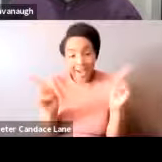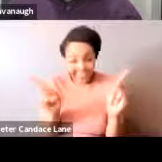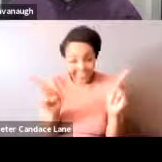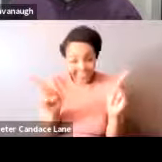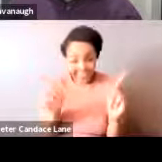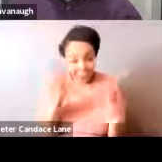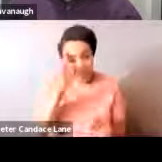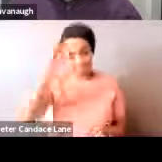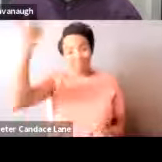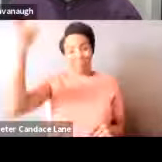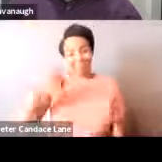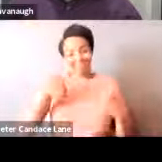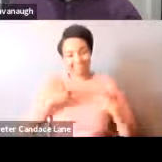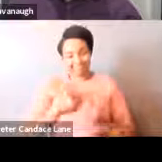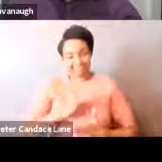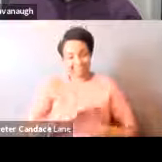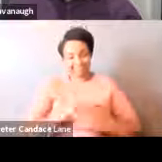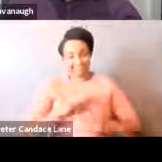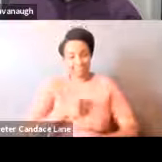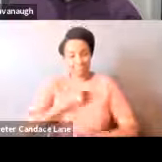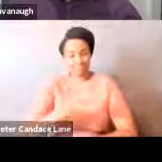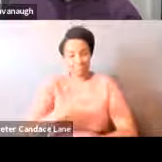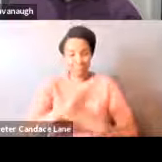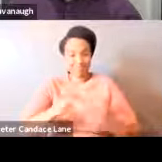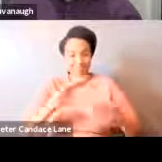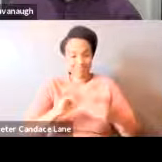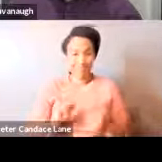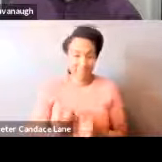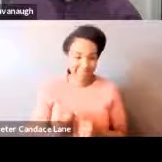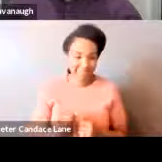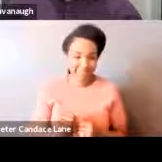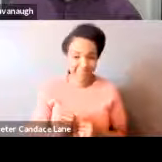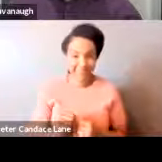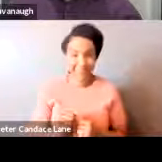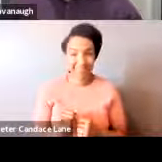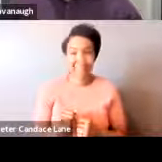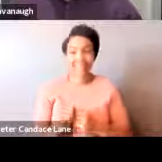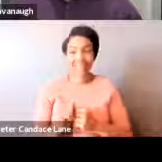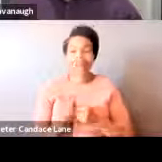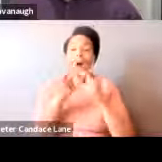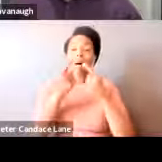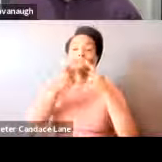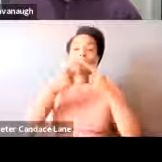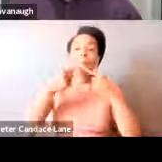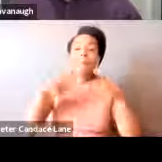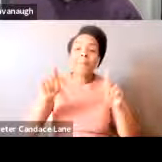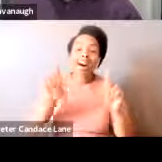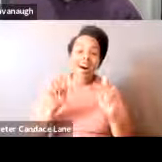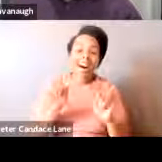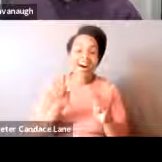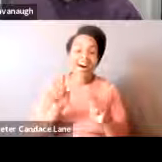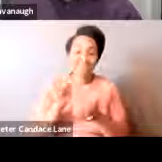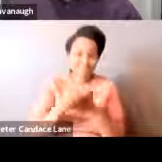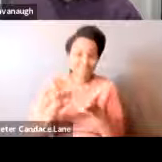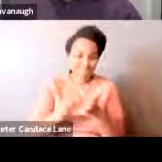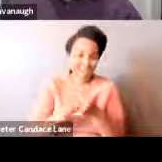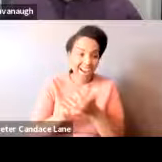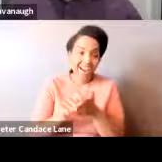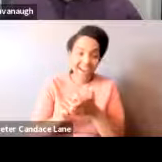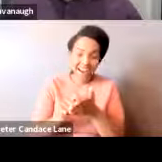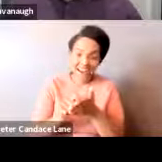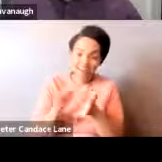Etta James at the Audubon Ballroom. Plus, finally, I get to write a poem where Malcolm X gets to be really sexy in